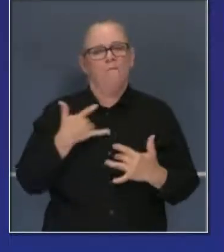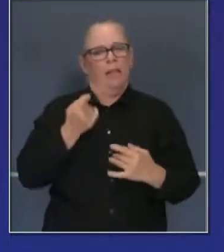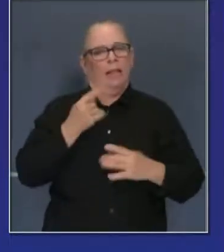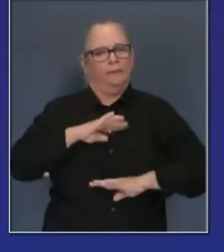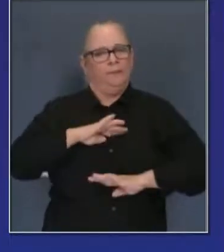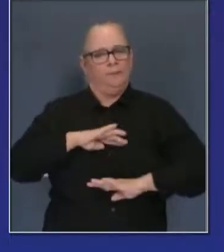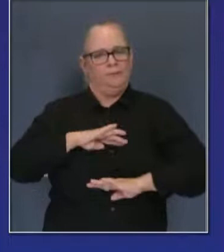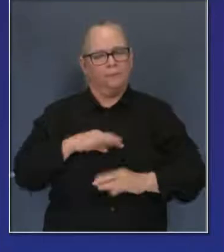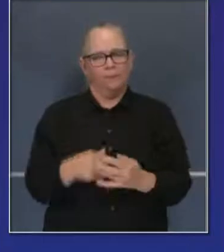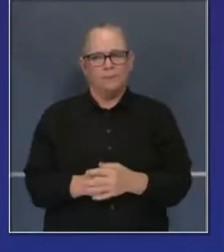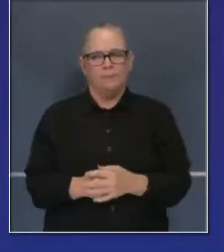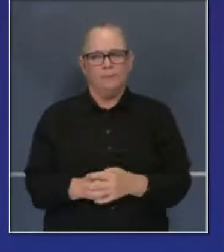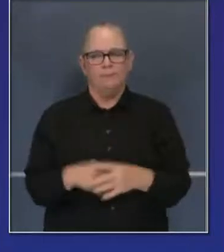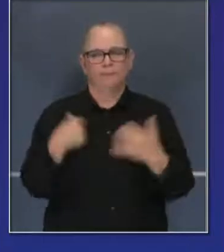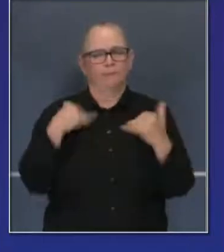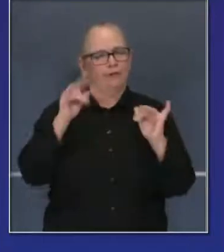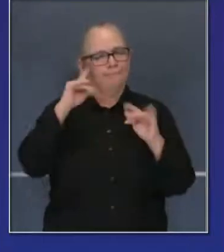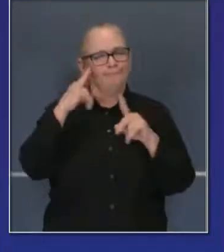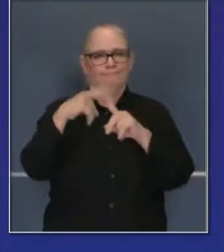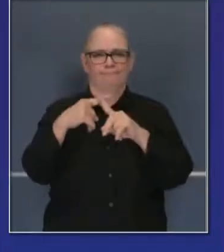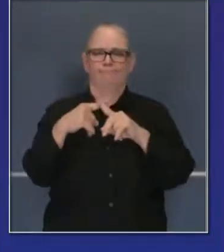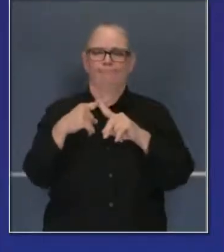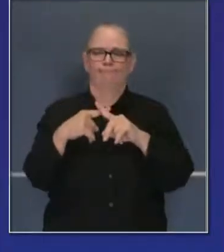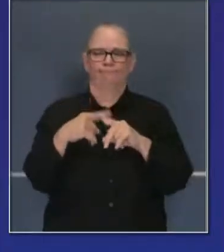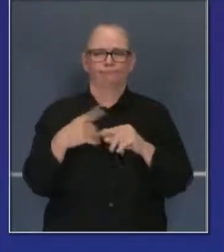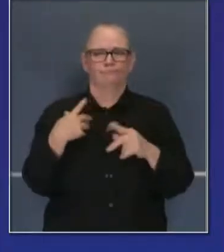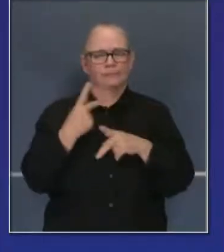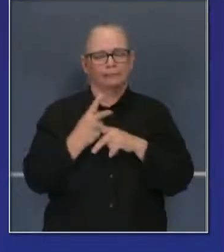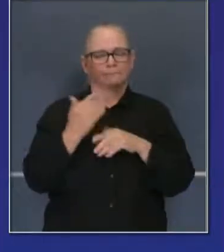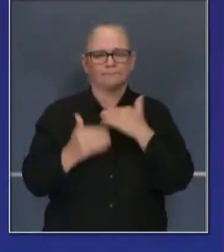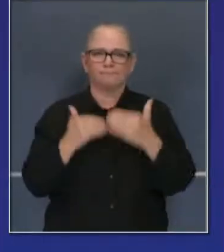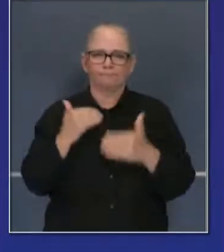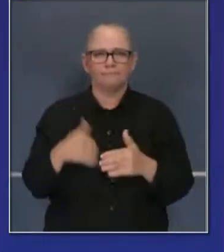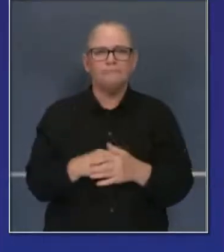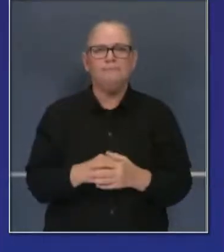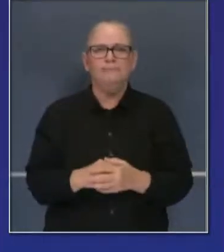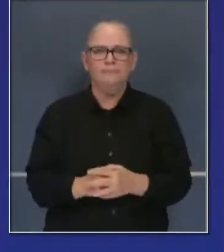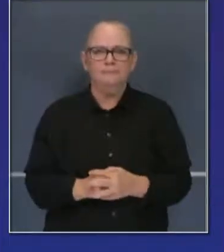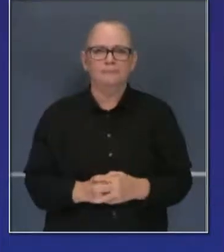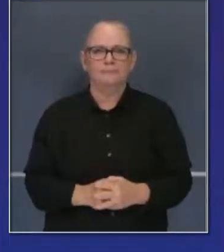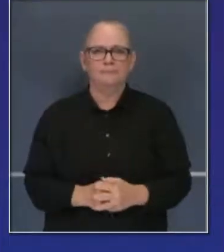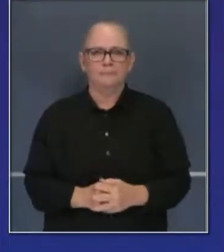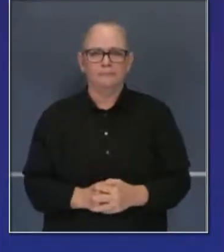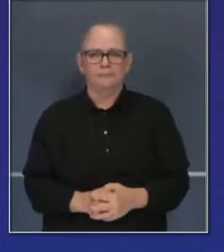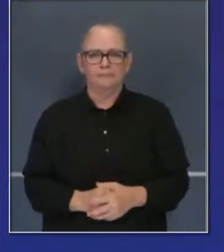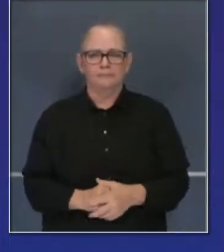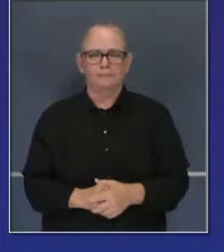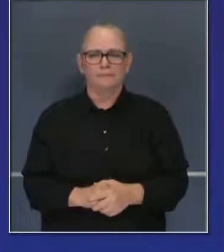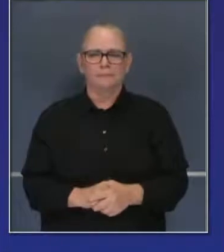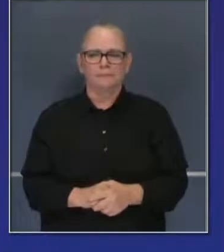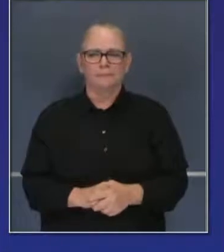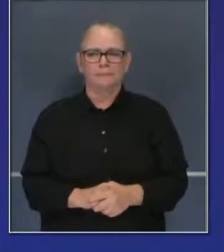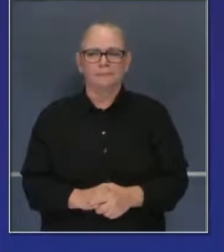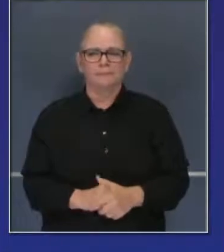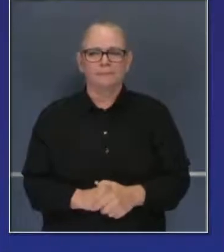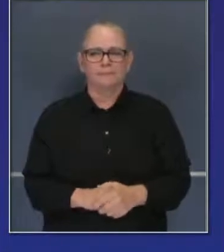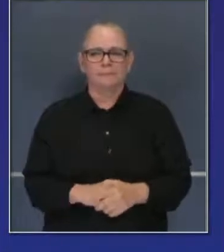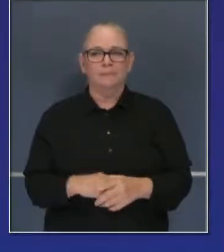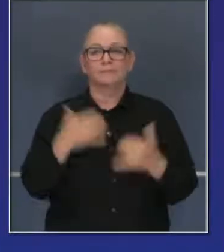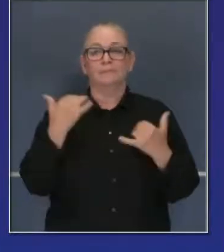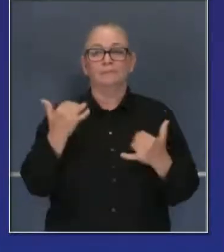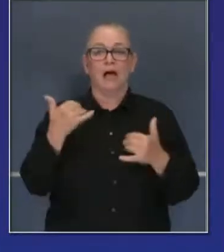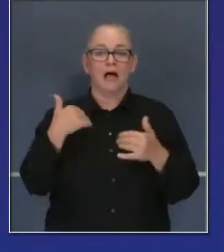point of some optimism as we move forward. Speaking of some optimism, we are moving forward